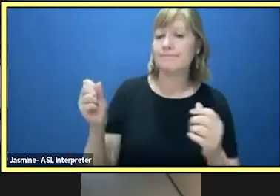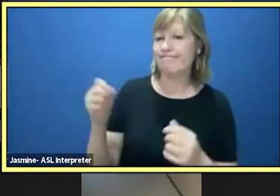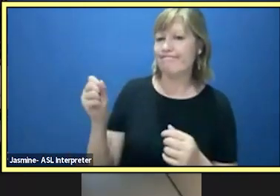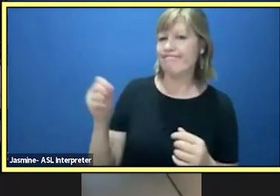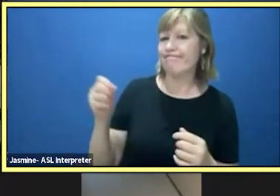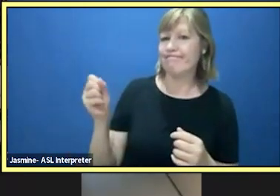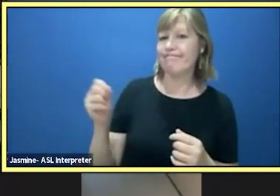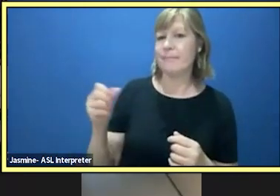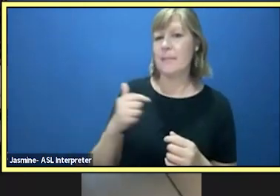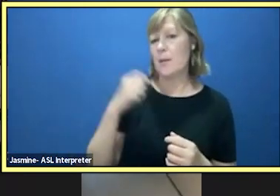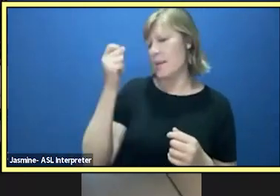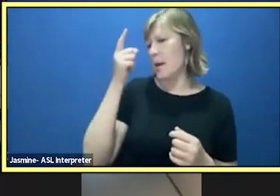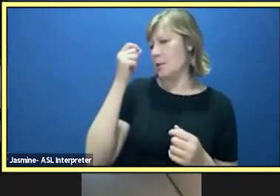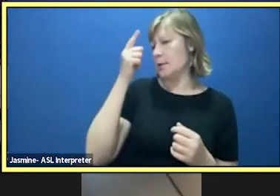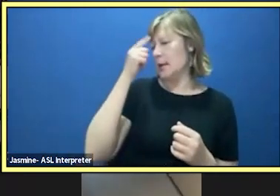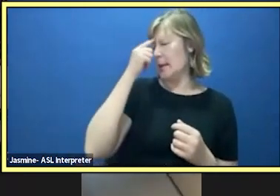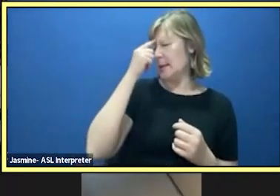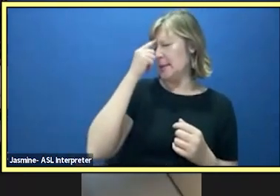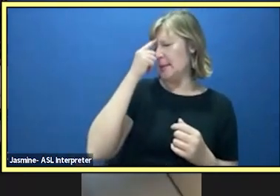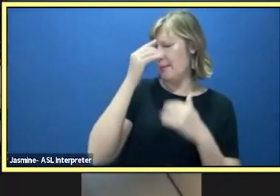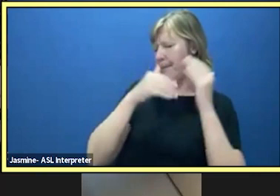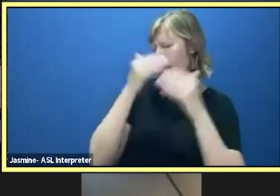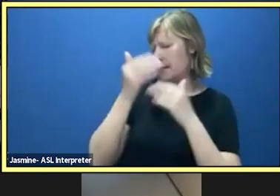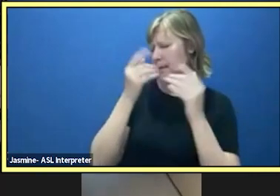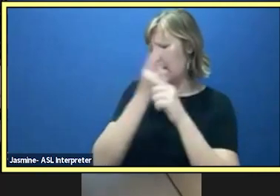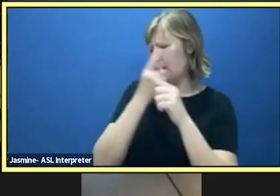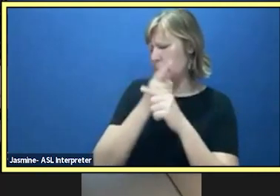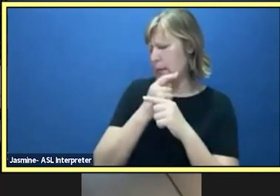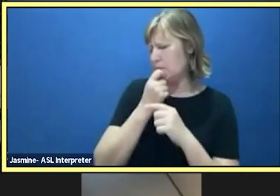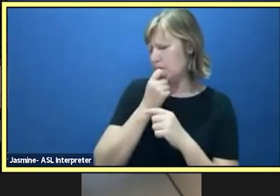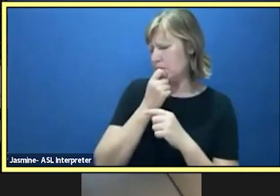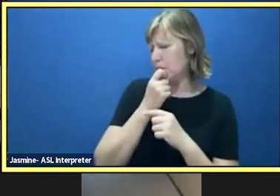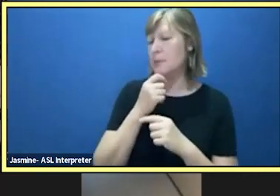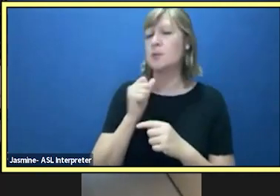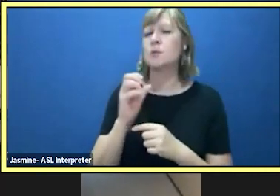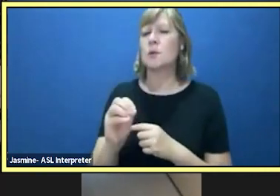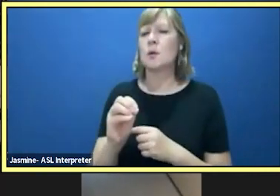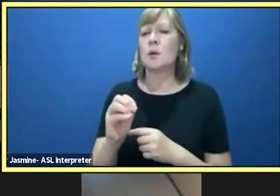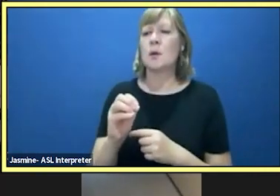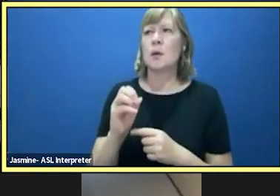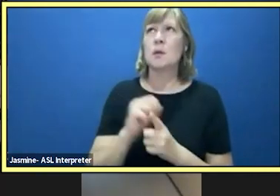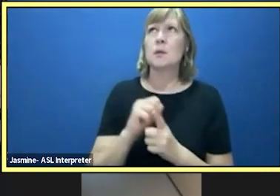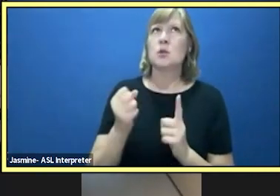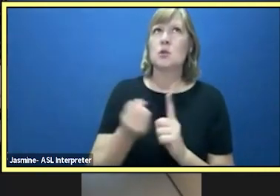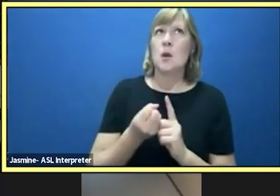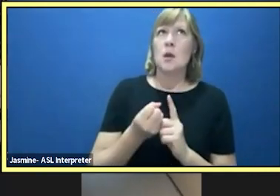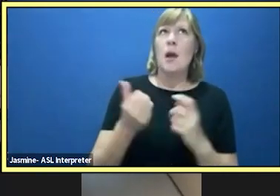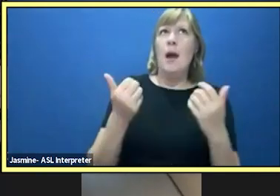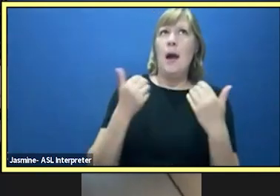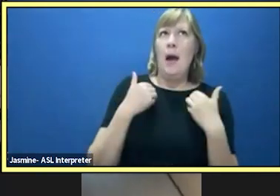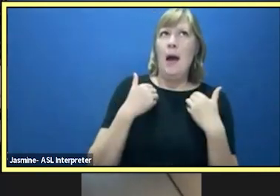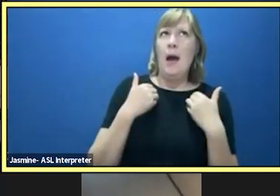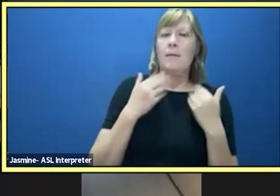this correctly. So in the case where there is currently a plan writer that you are satisfied